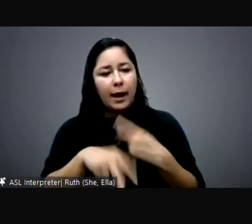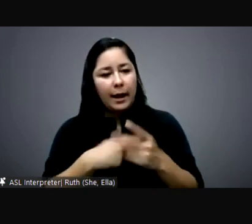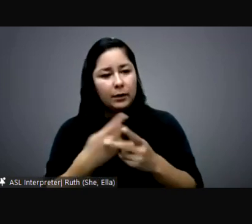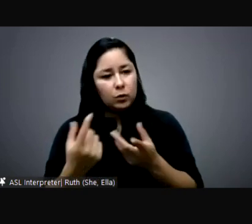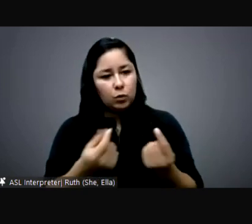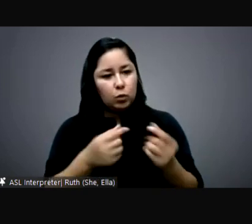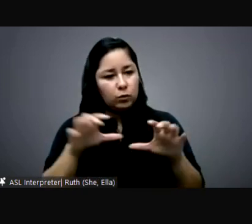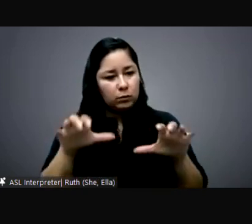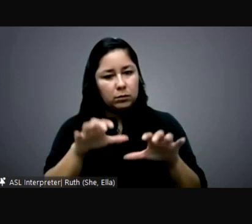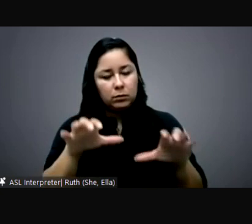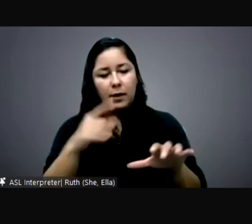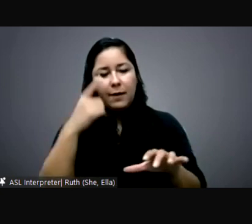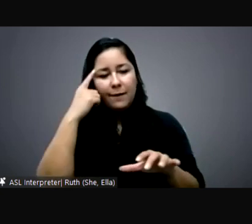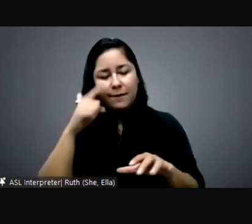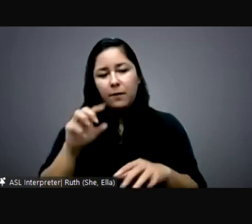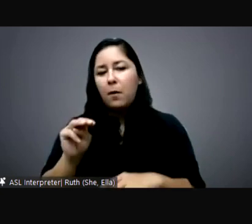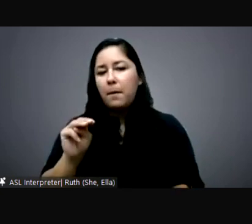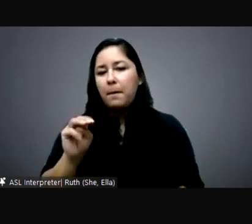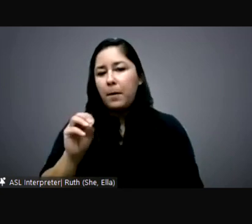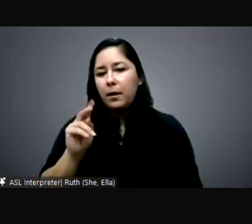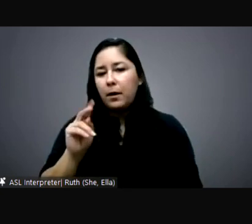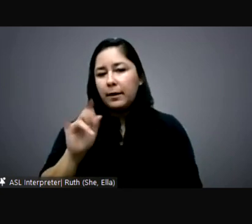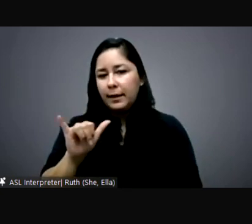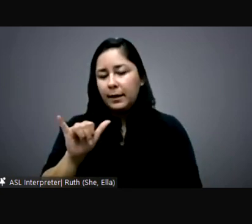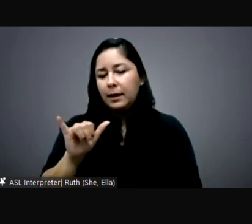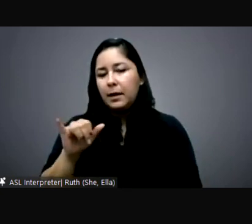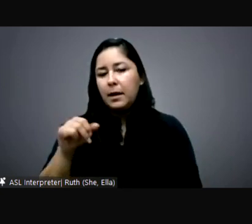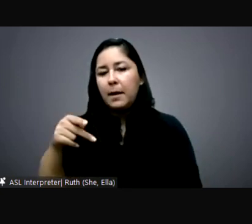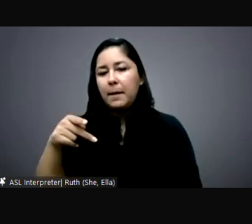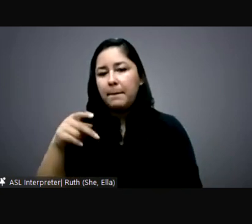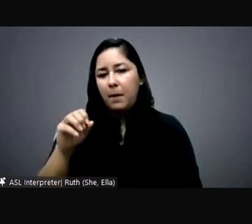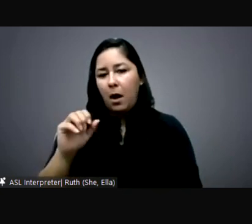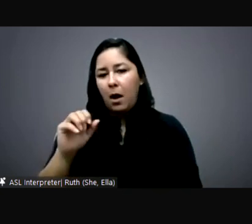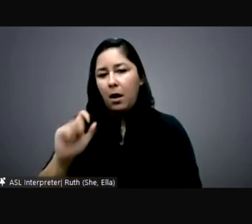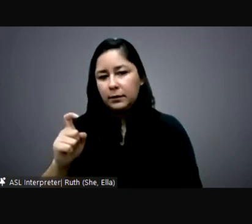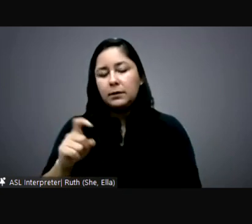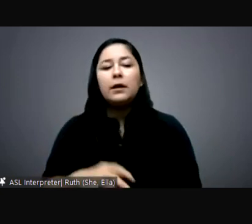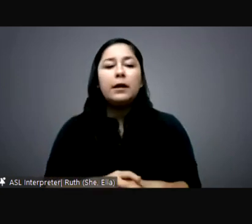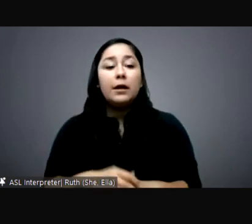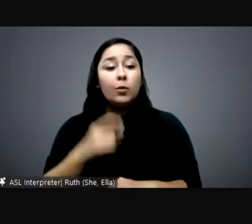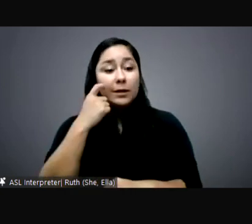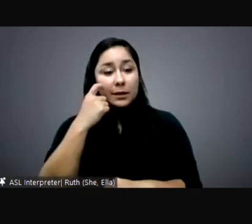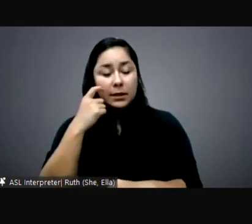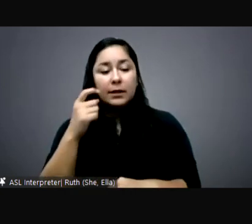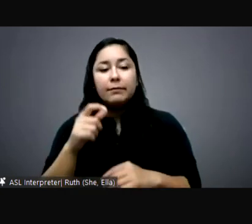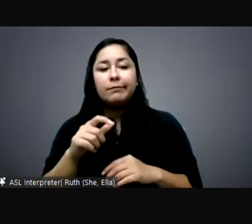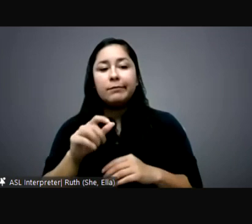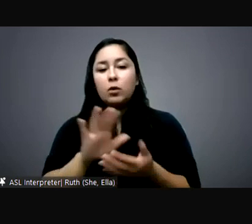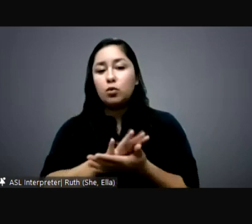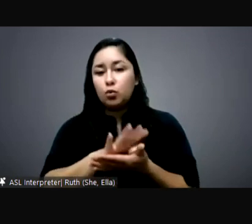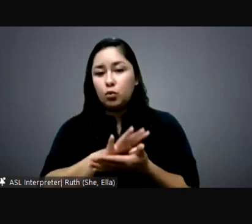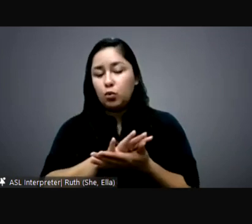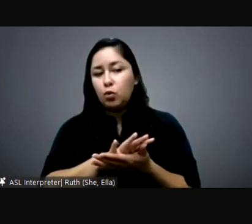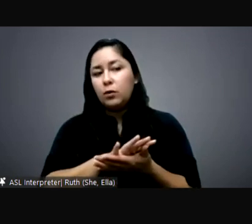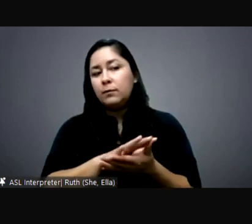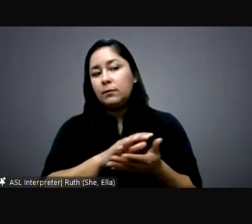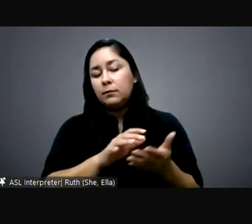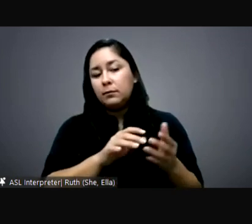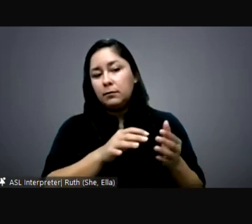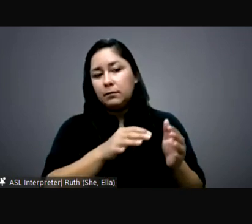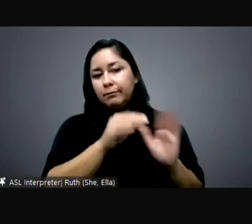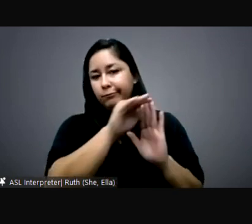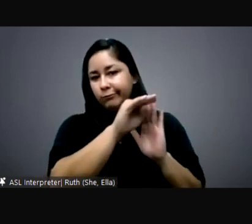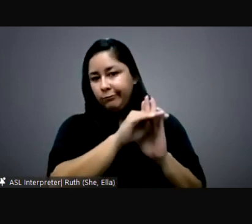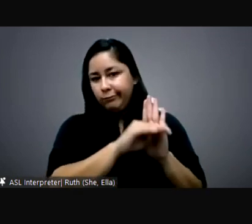for monkeypox. And as I think you know, we've recently updated our school guidance around COVID-19, and there's lots of good guidance